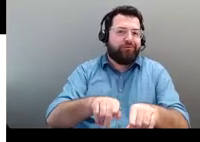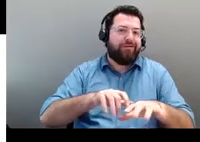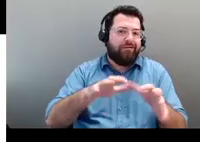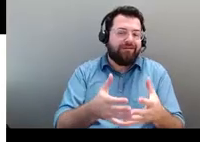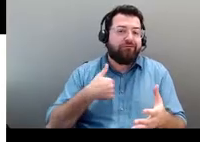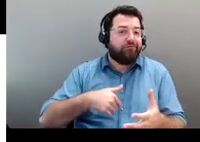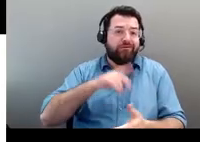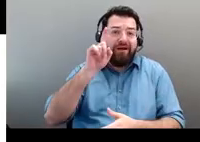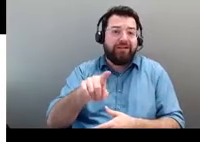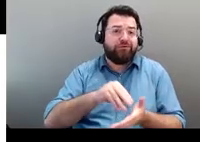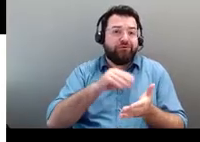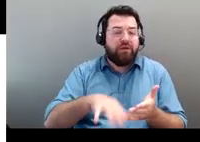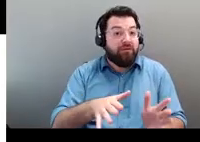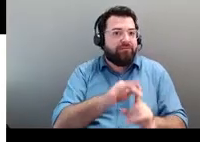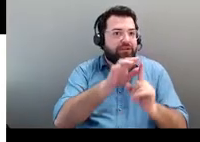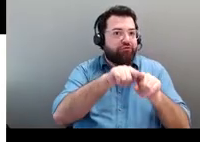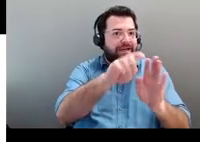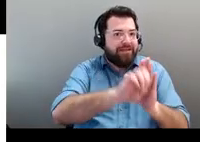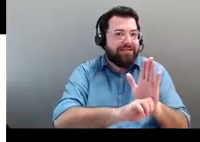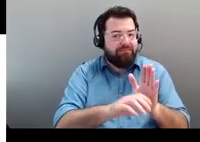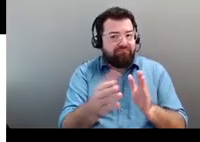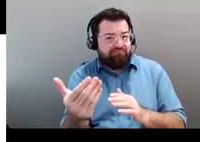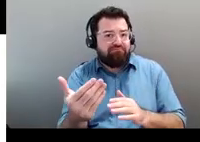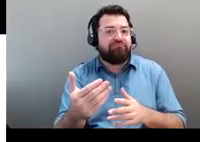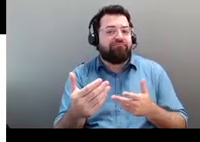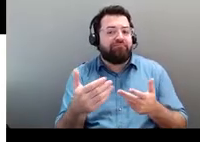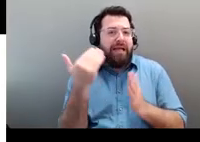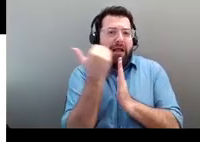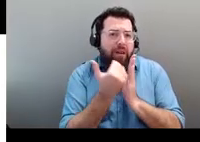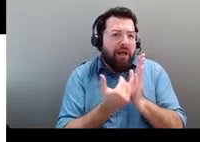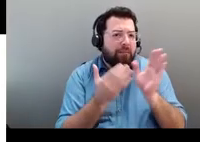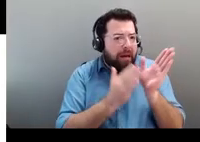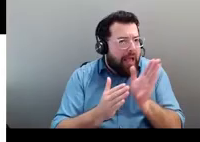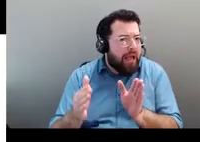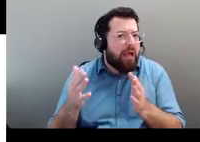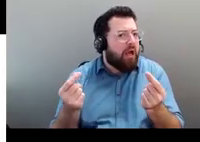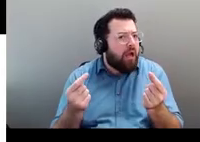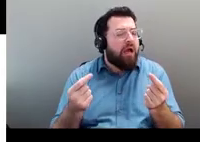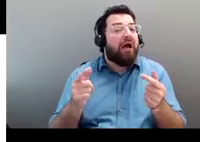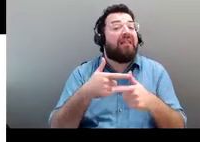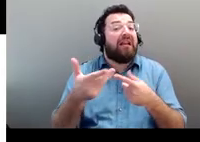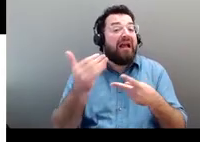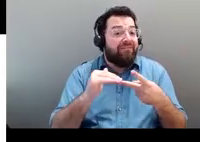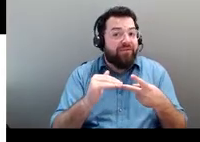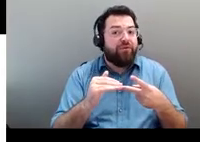students, especially if they're writing an essay, we ask them for a tentative plan of organization, and then after we'll ask them to give a reflection of their